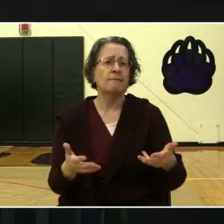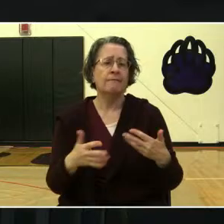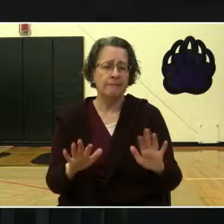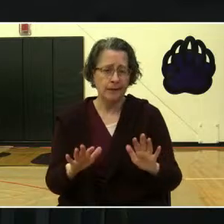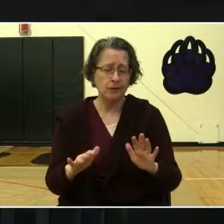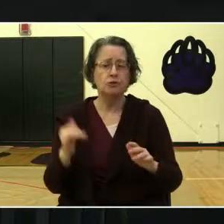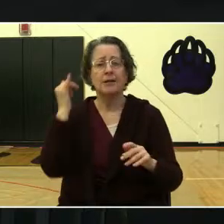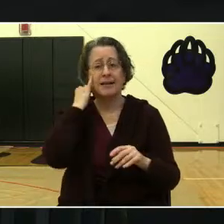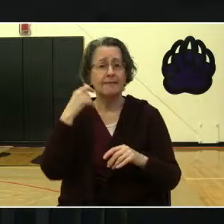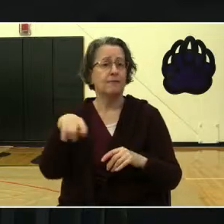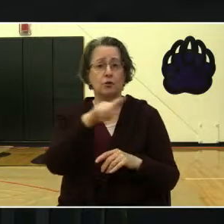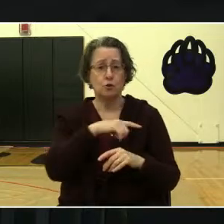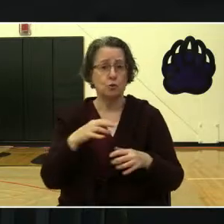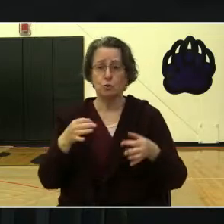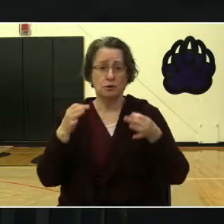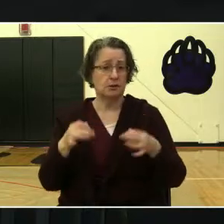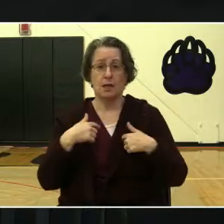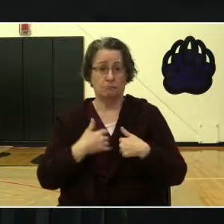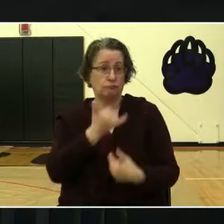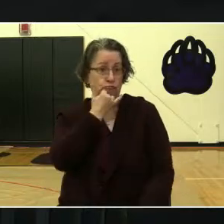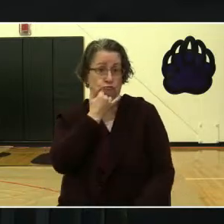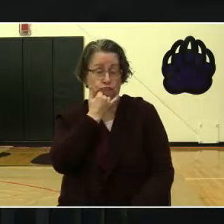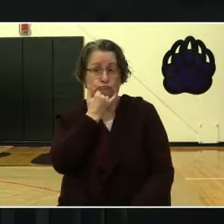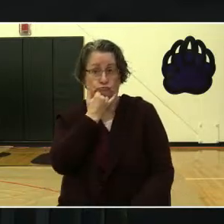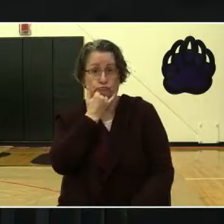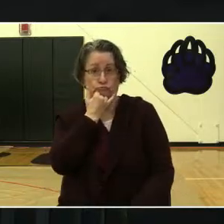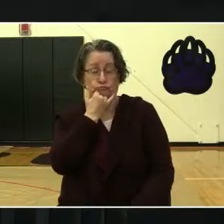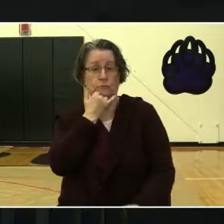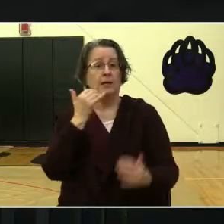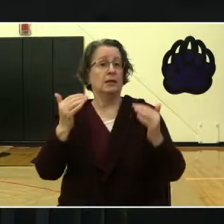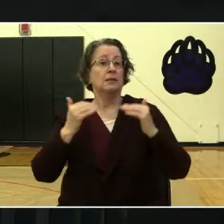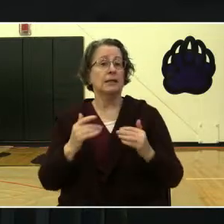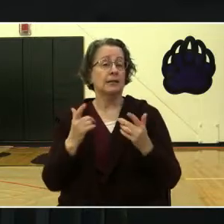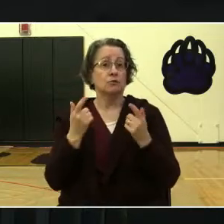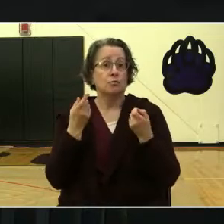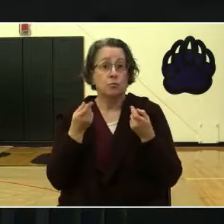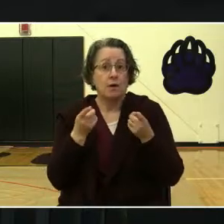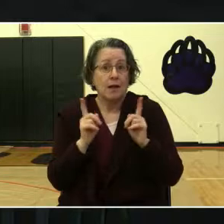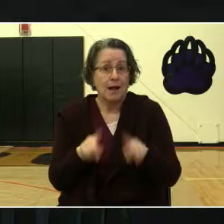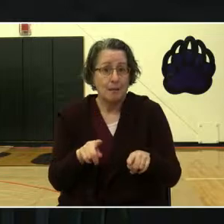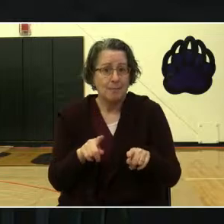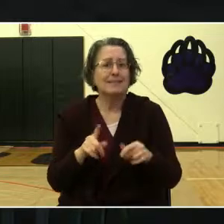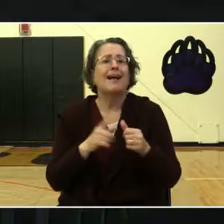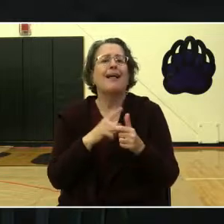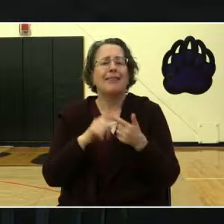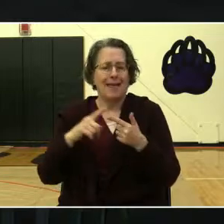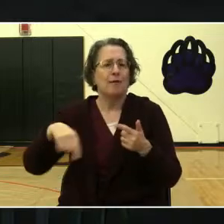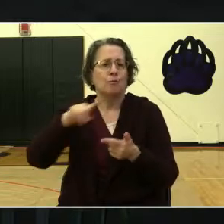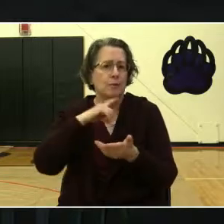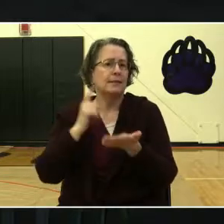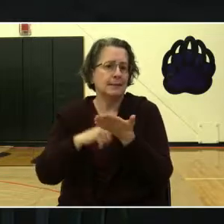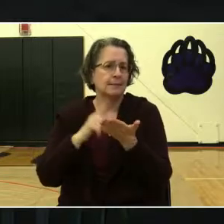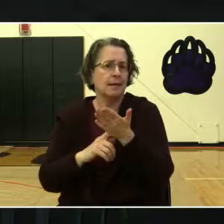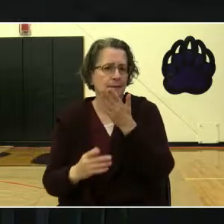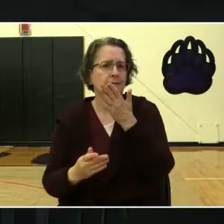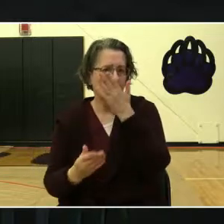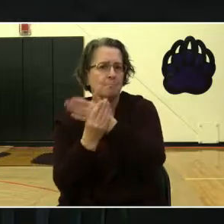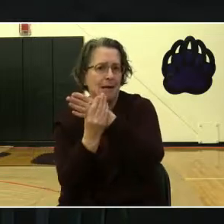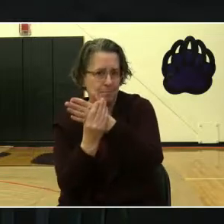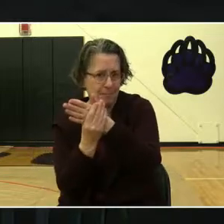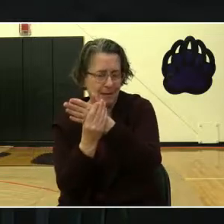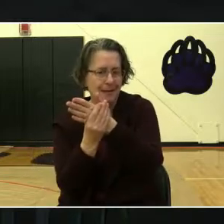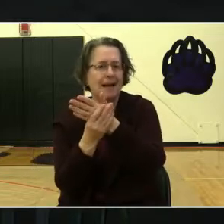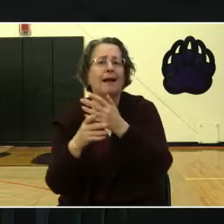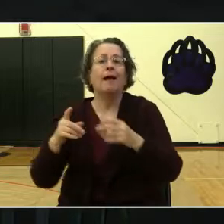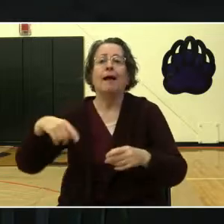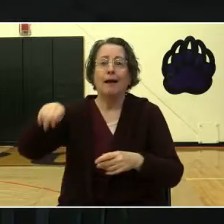incorrect then discussion would turn to the substance of the proposed amendment and then the body would have the